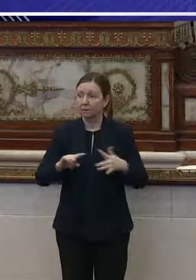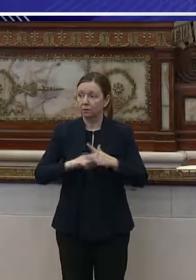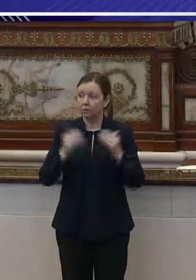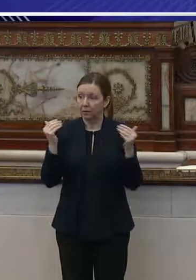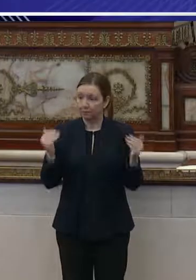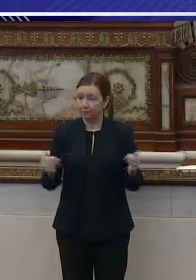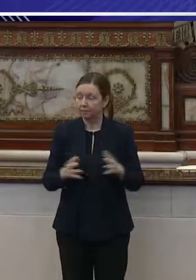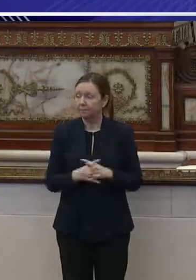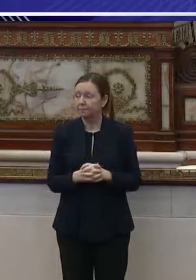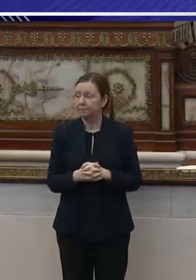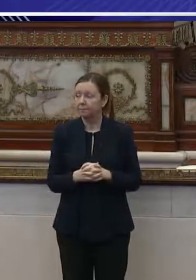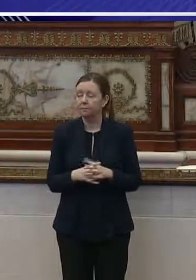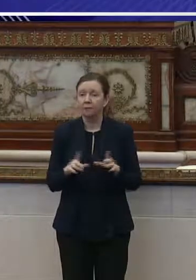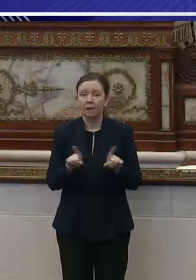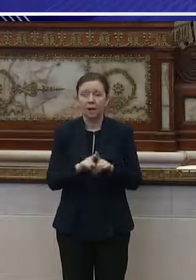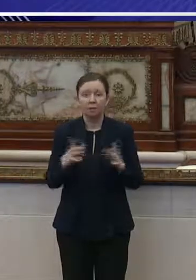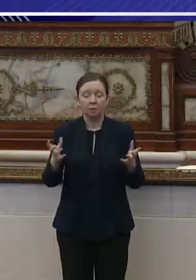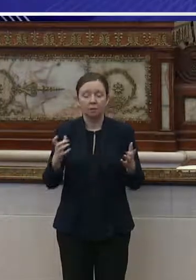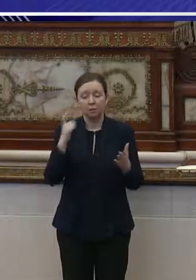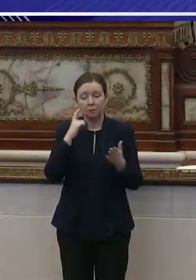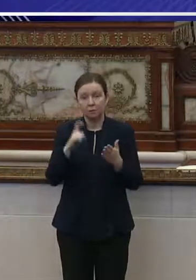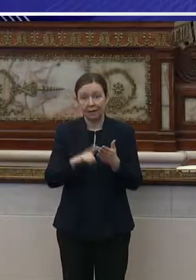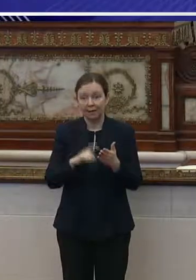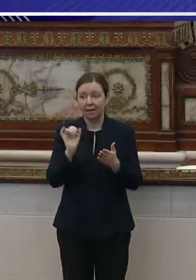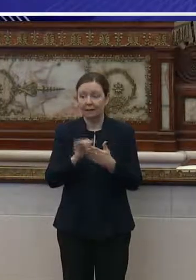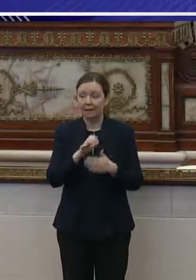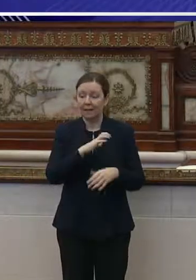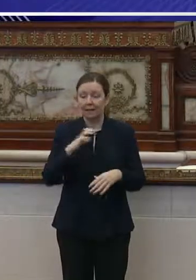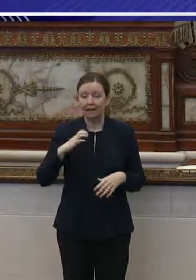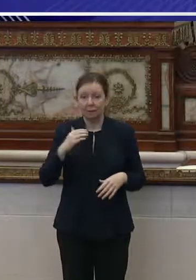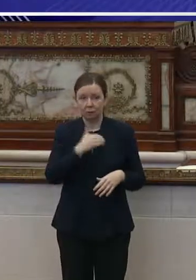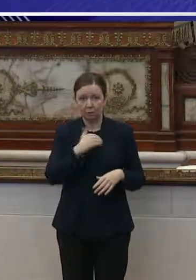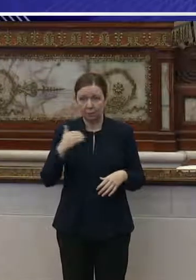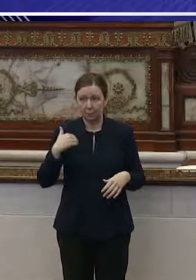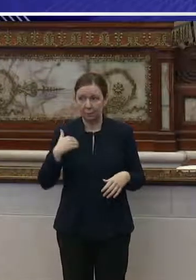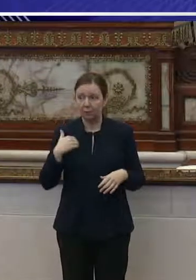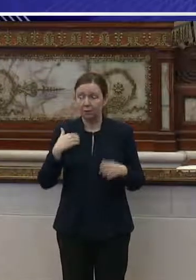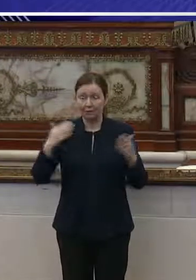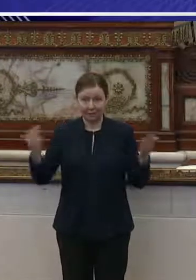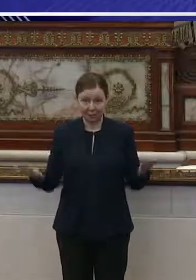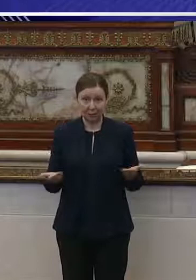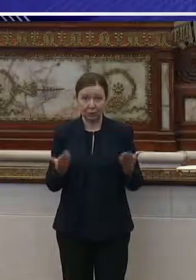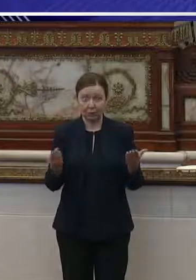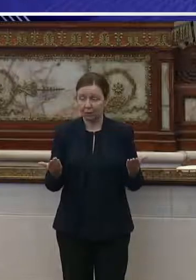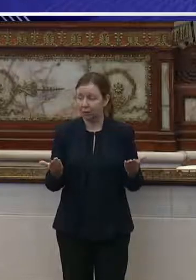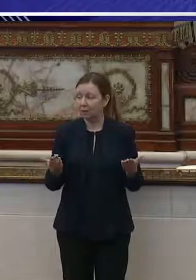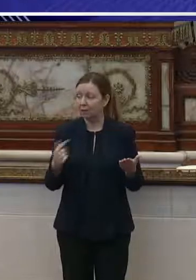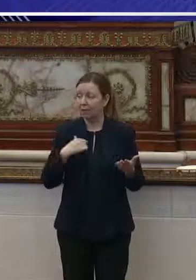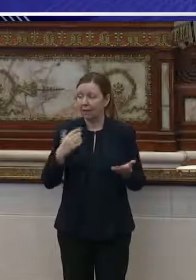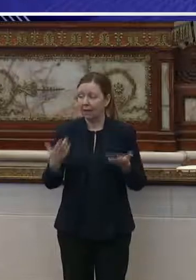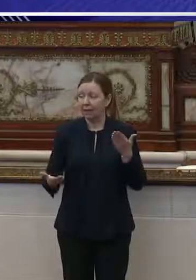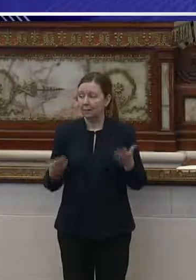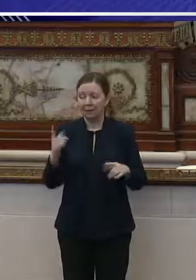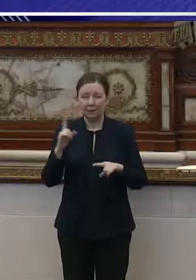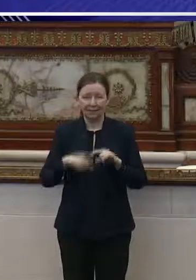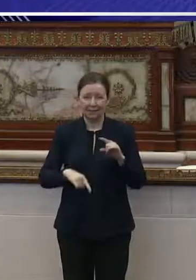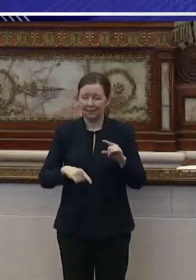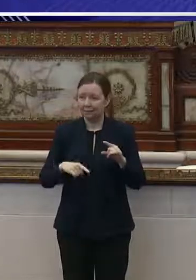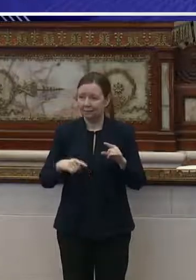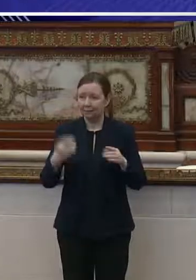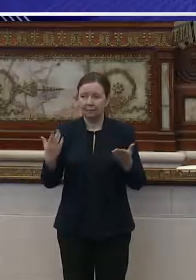order. I would also like to recognize that council members in attendance, and I may not get this all